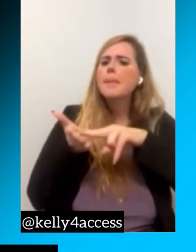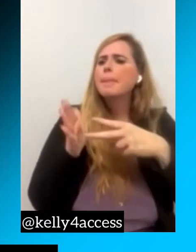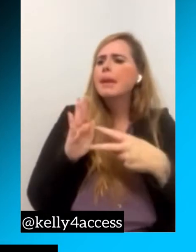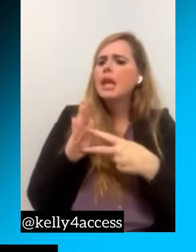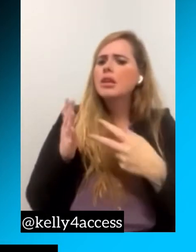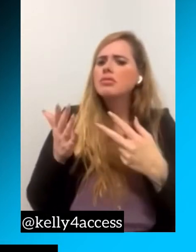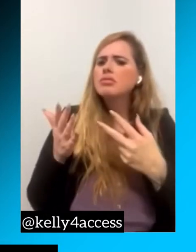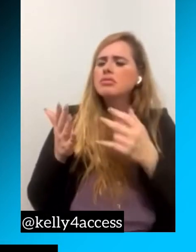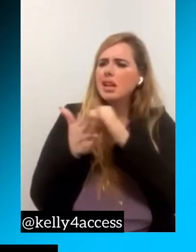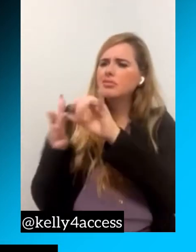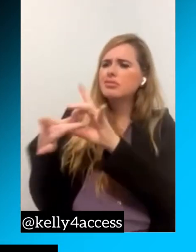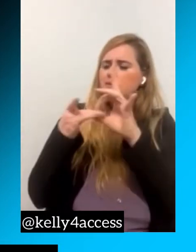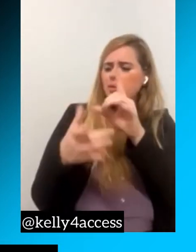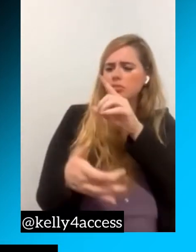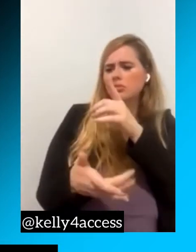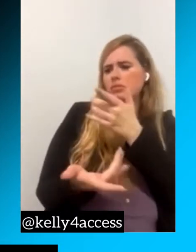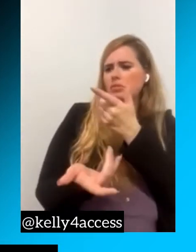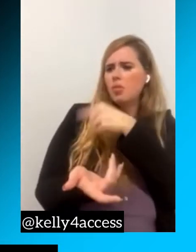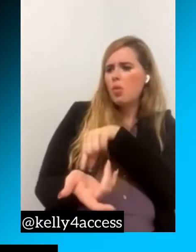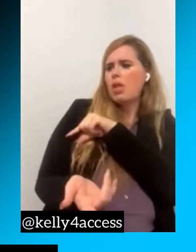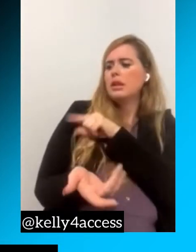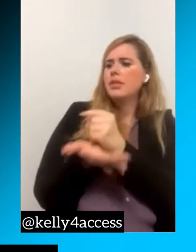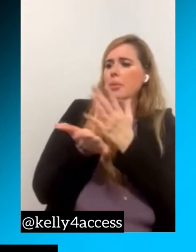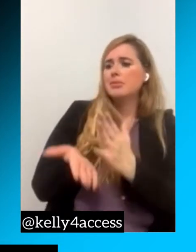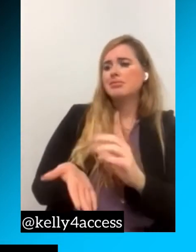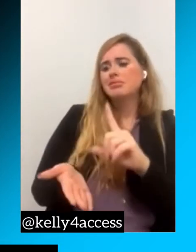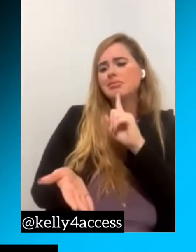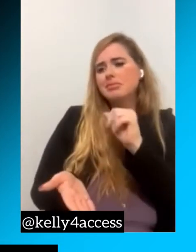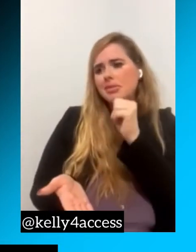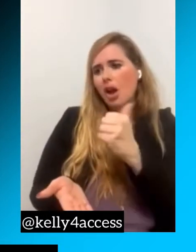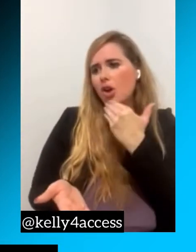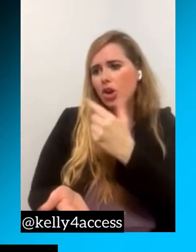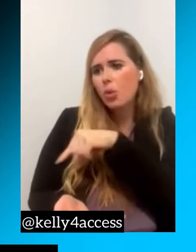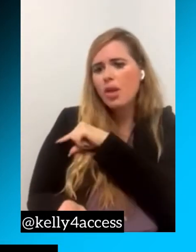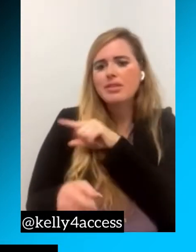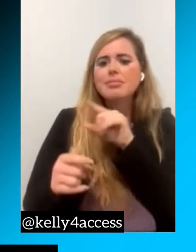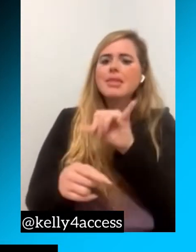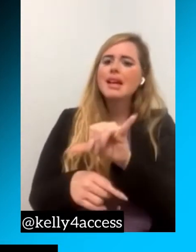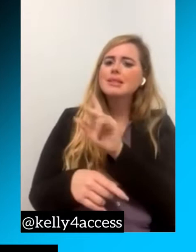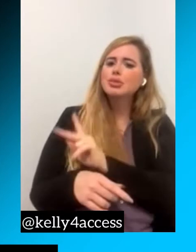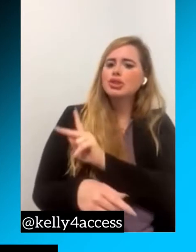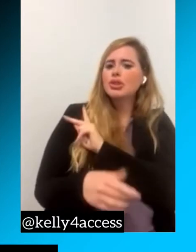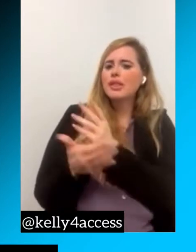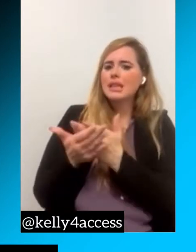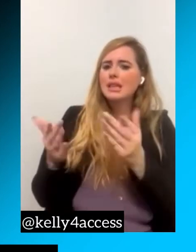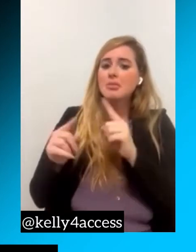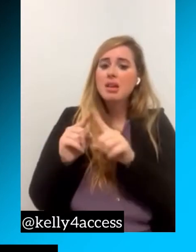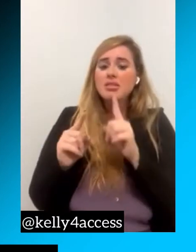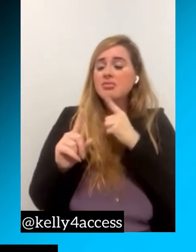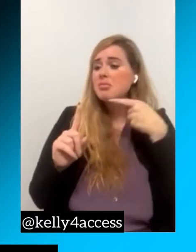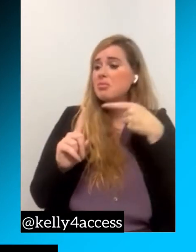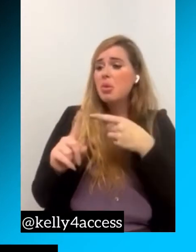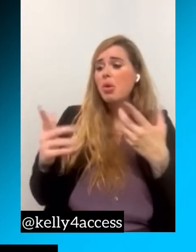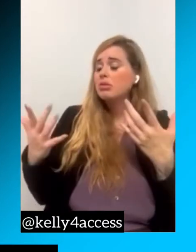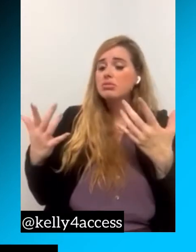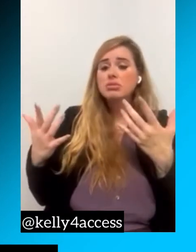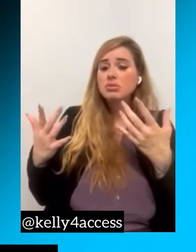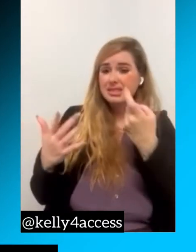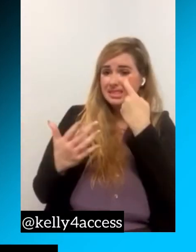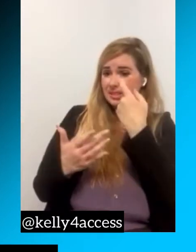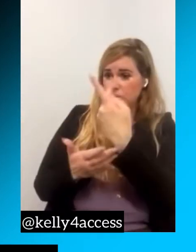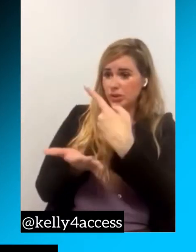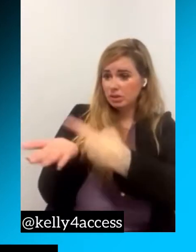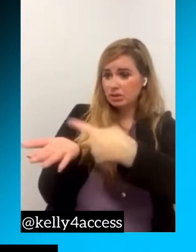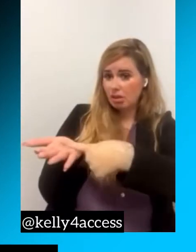with the qualities of that therapist. It's just a personal thing. Yeah. But yeah, basically just the opposite of what we just said, that